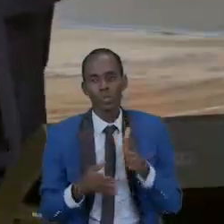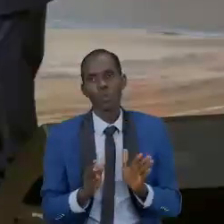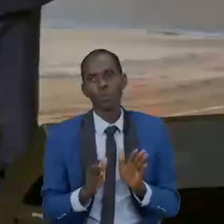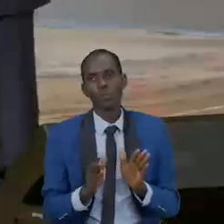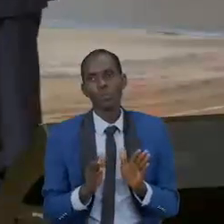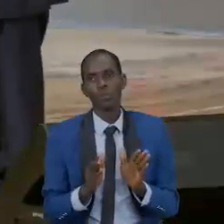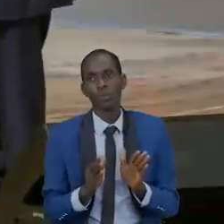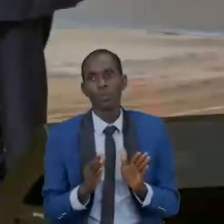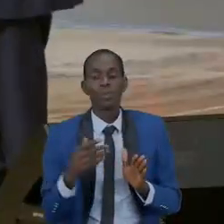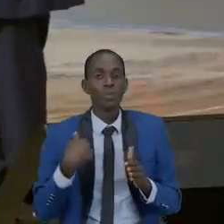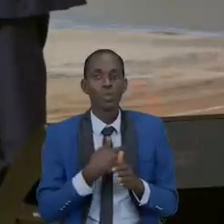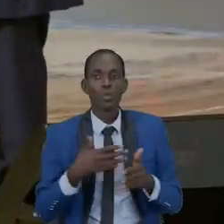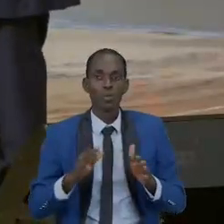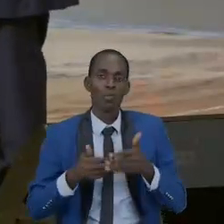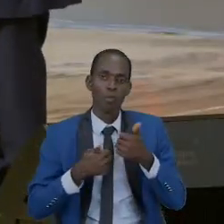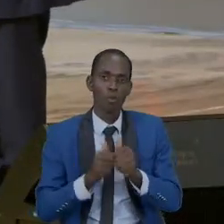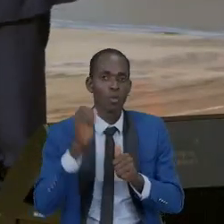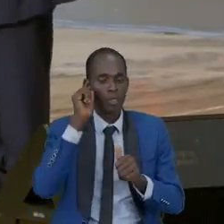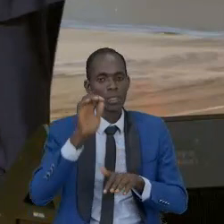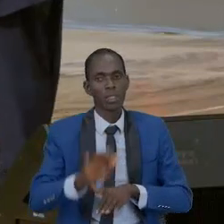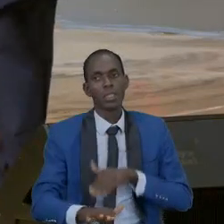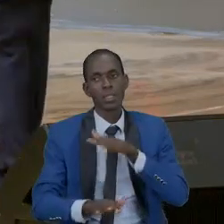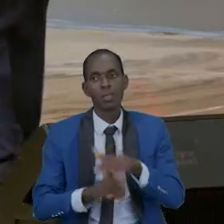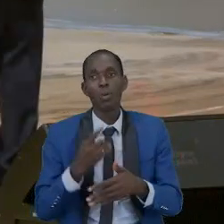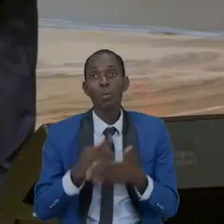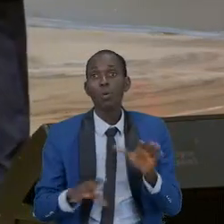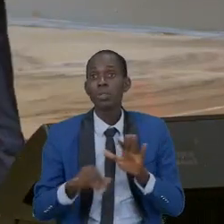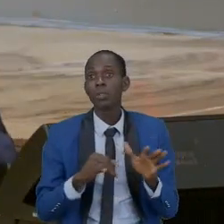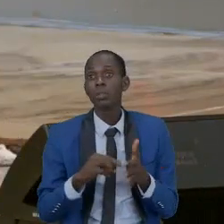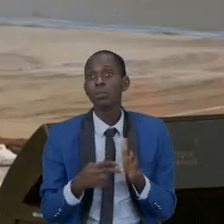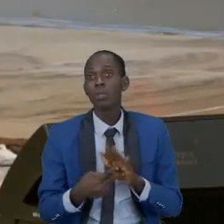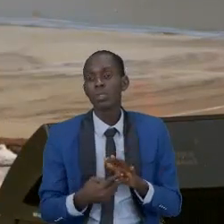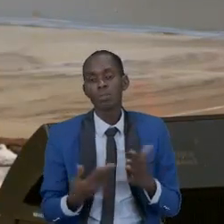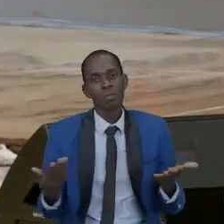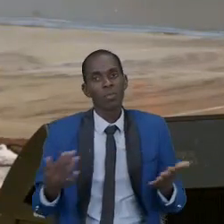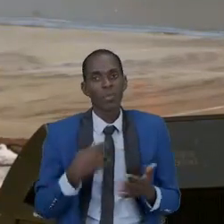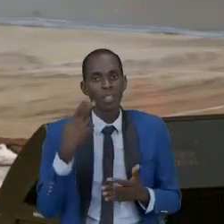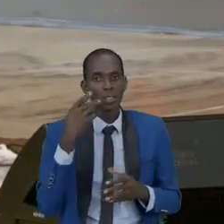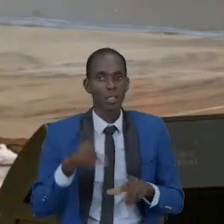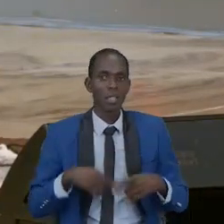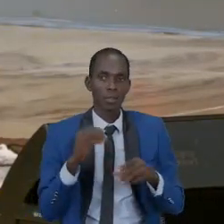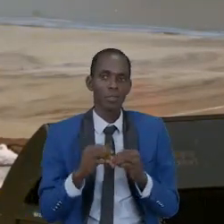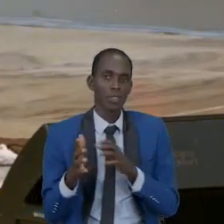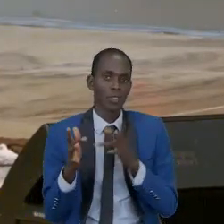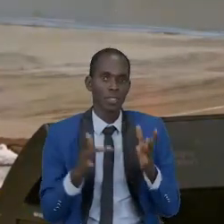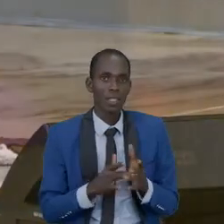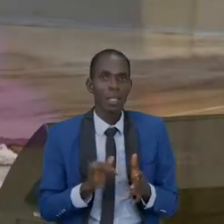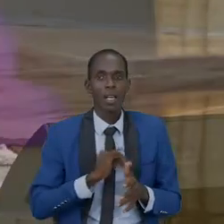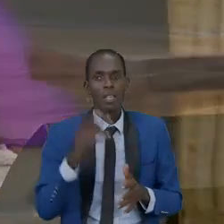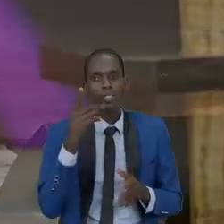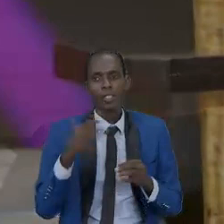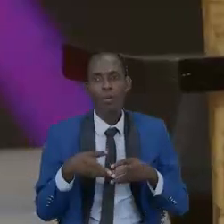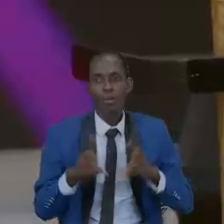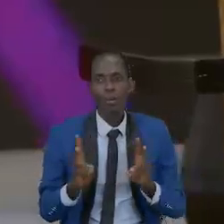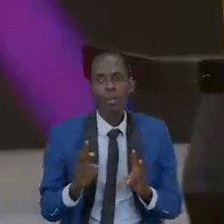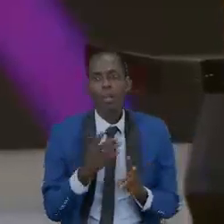should follow his steps. What does that mean? I look at the life of Jesus, and I look at the way and the